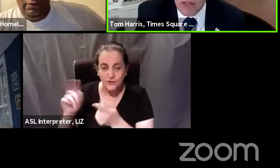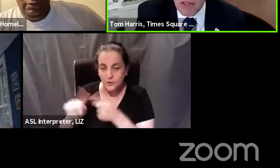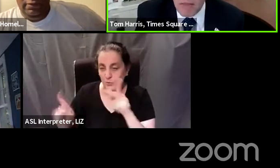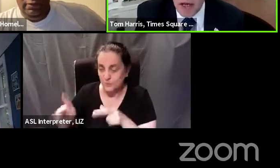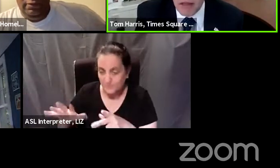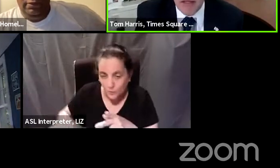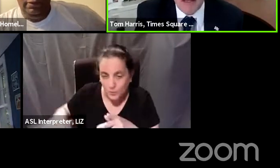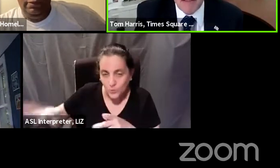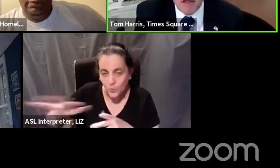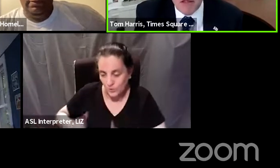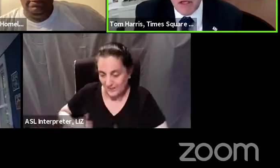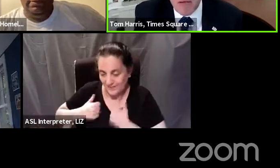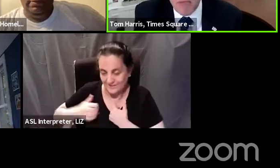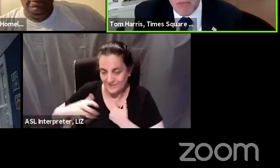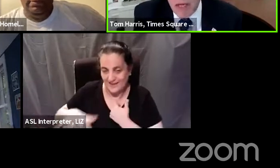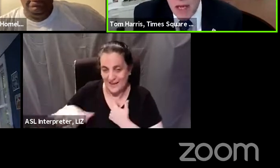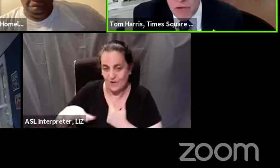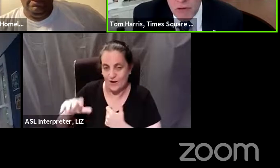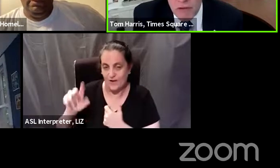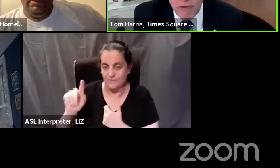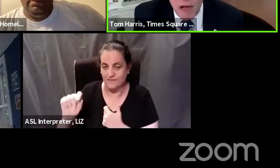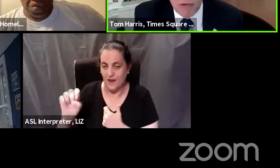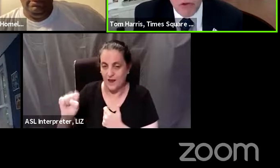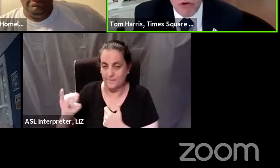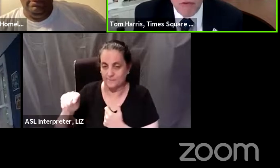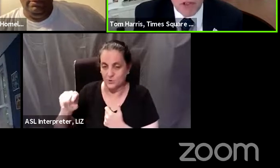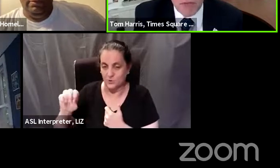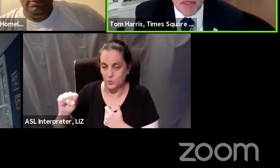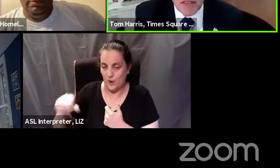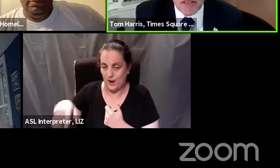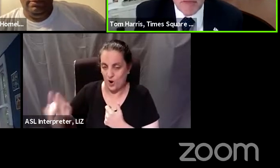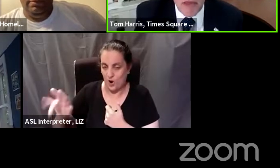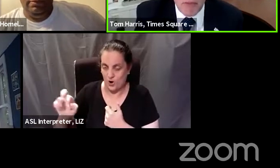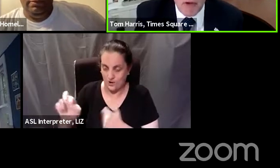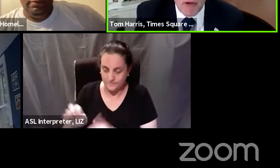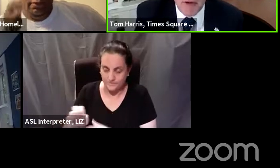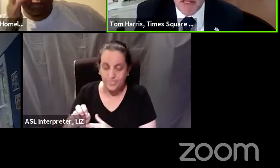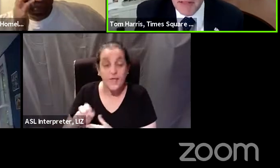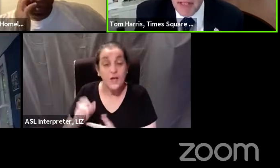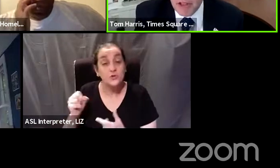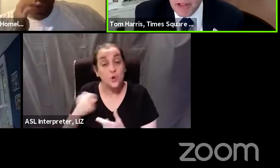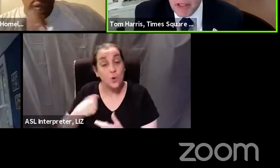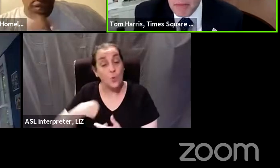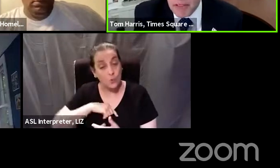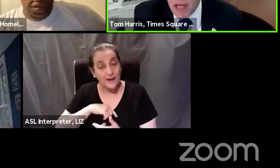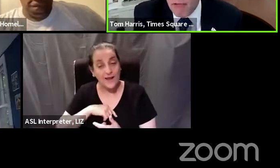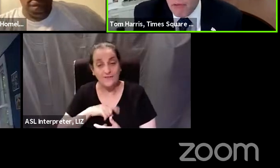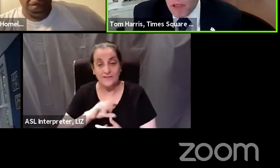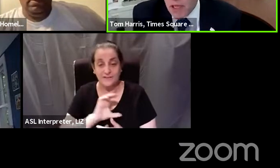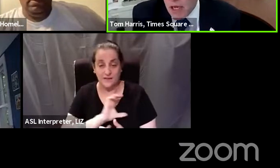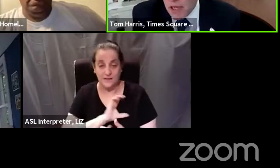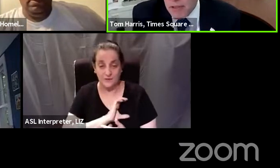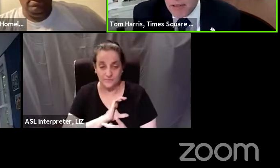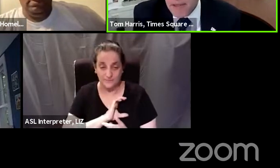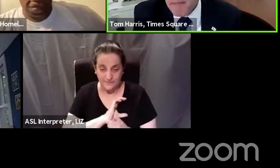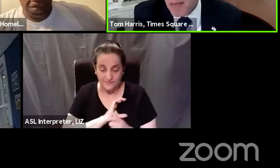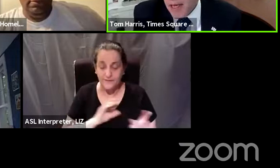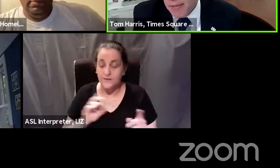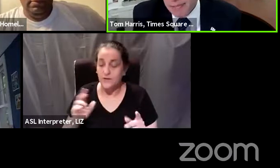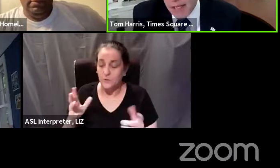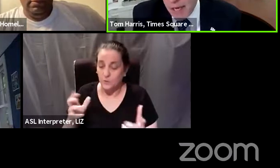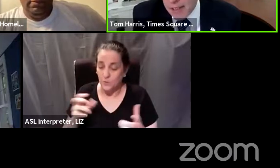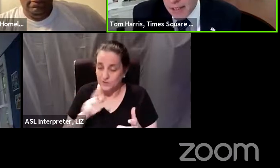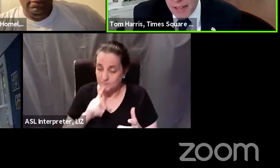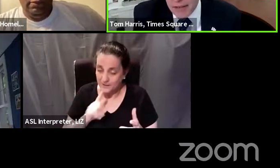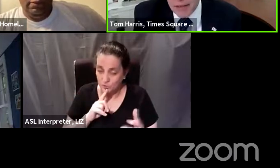that was always the model. The only time we ever involved law enforcement is if they were a danger to themselves or to others.